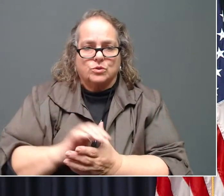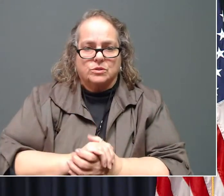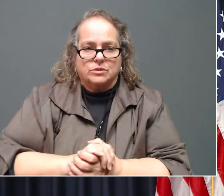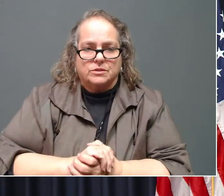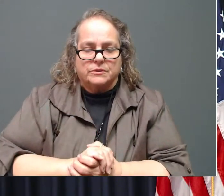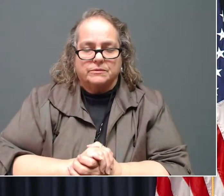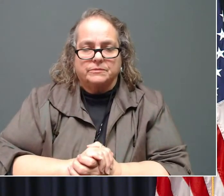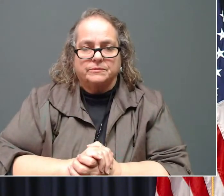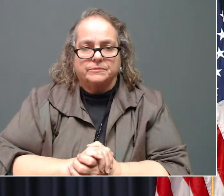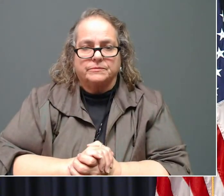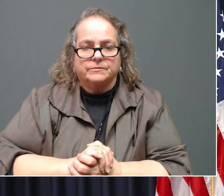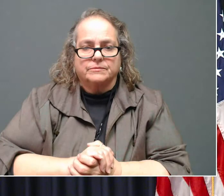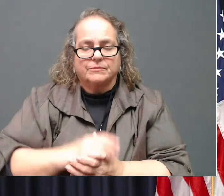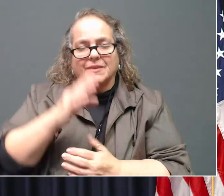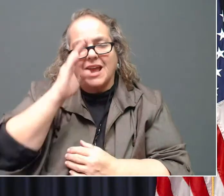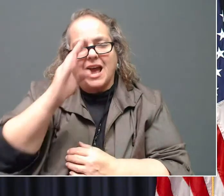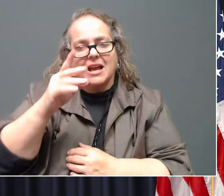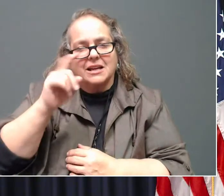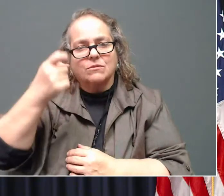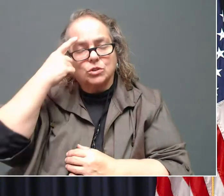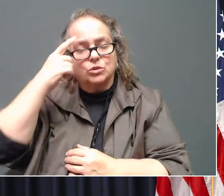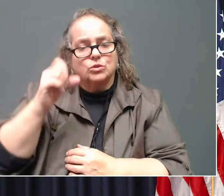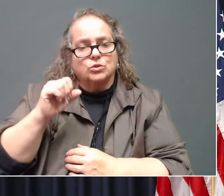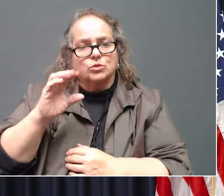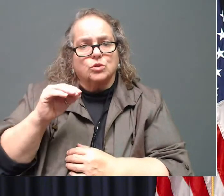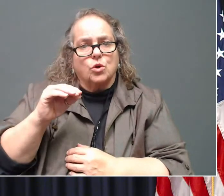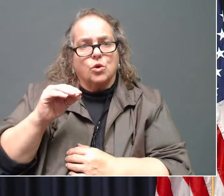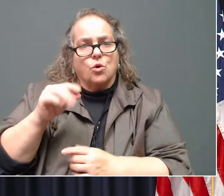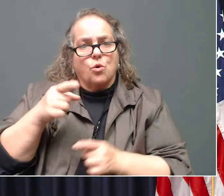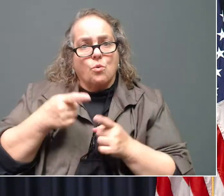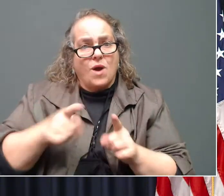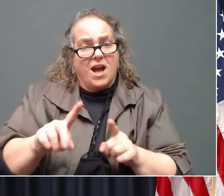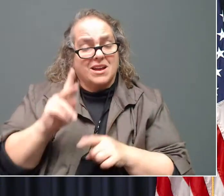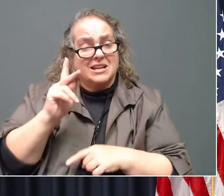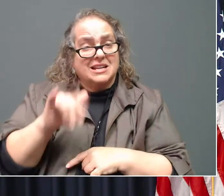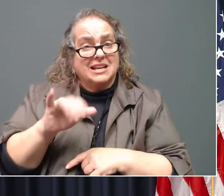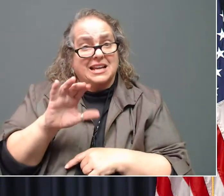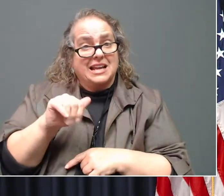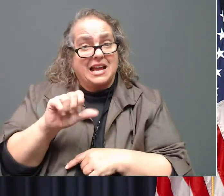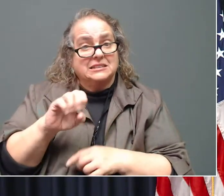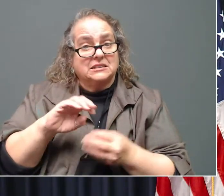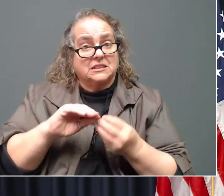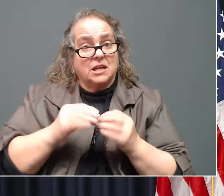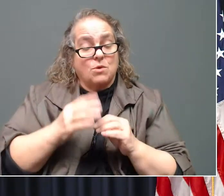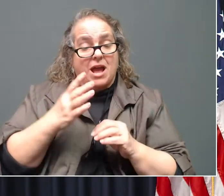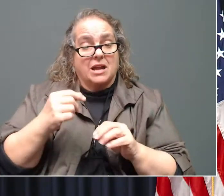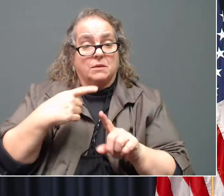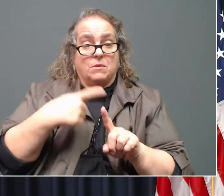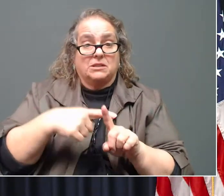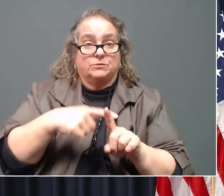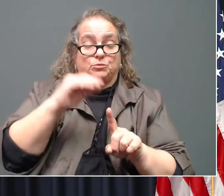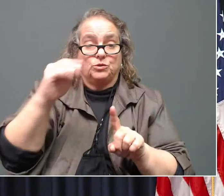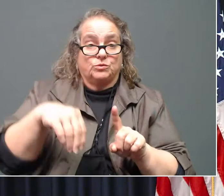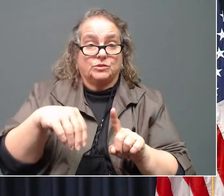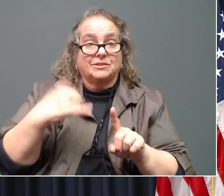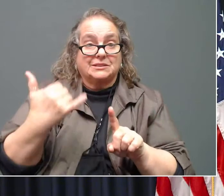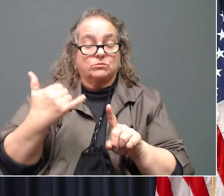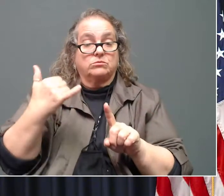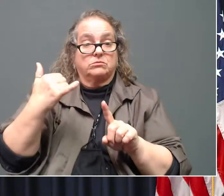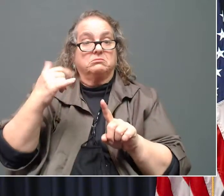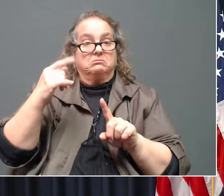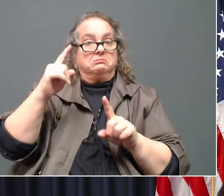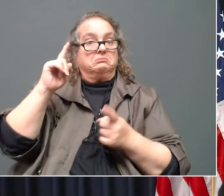Hi, Governor. So while Kentucky's case numbers and positivity rates are on the decline,